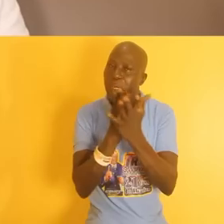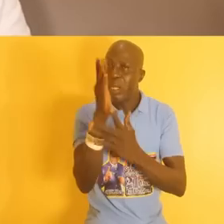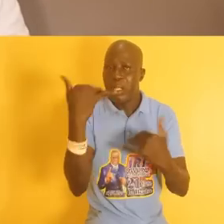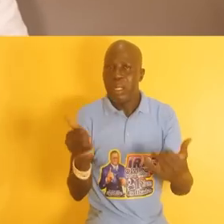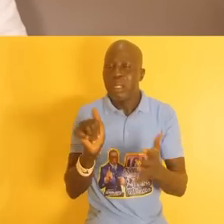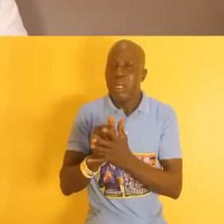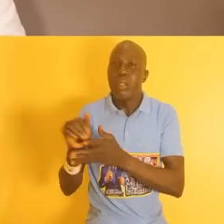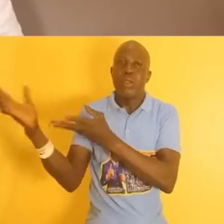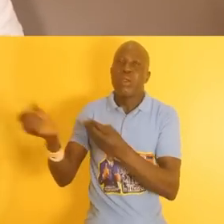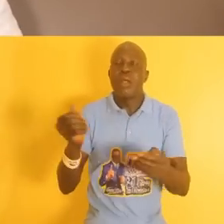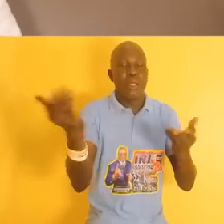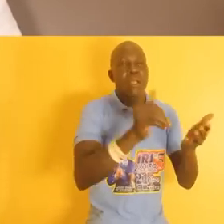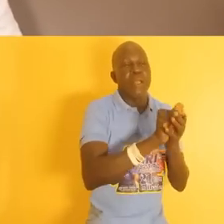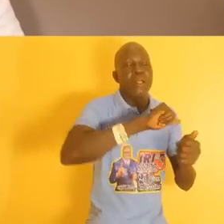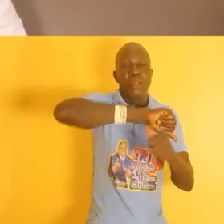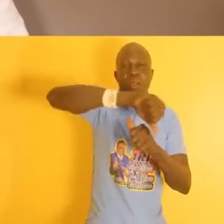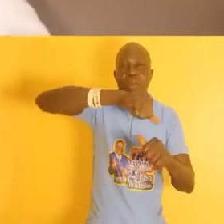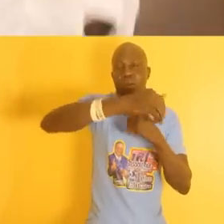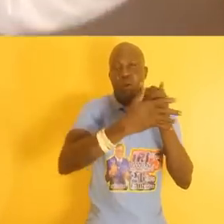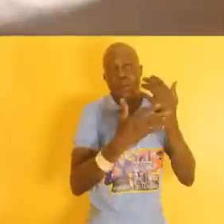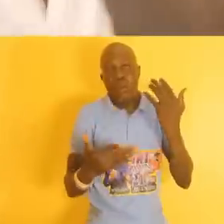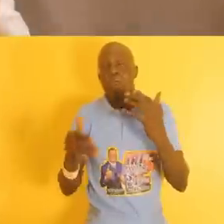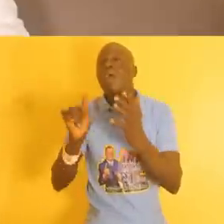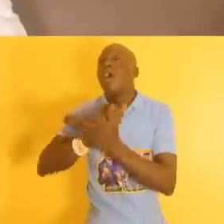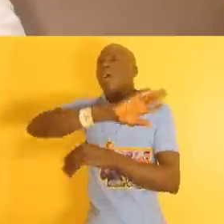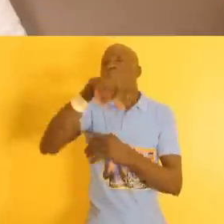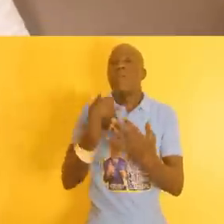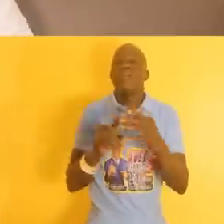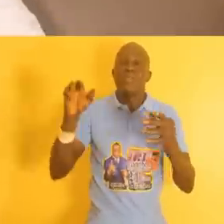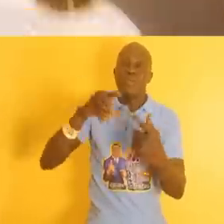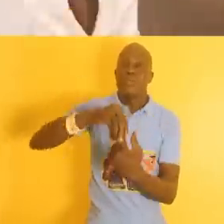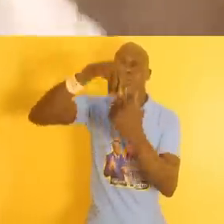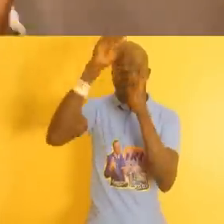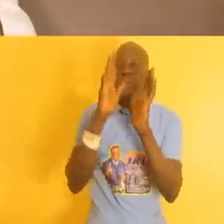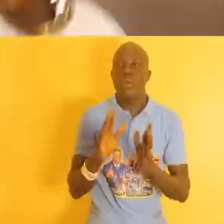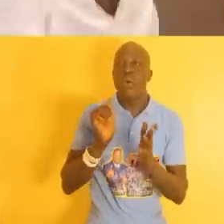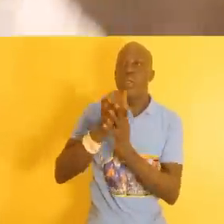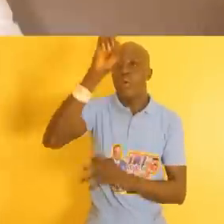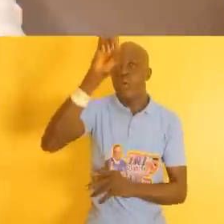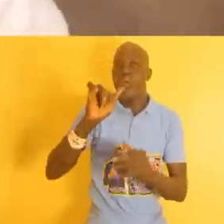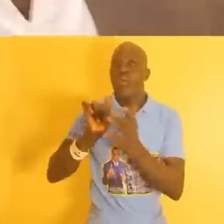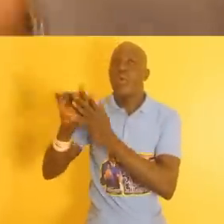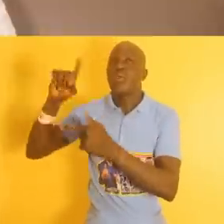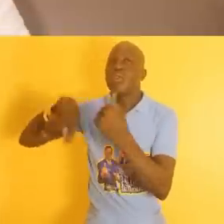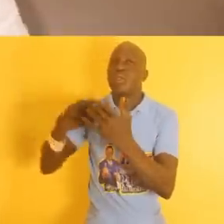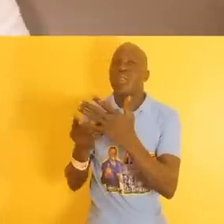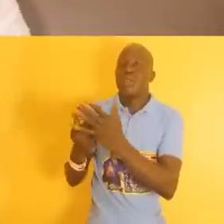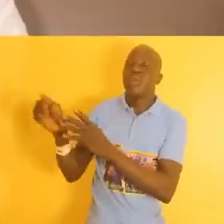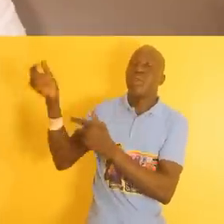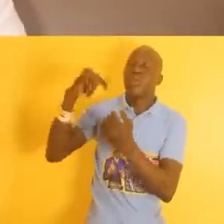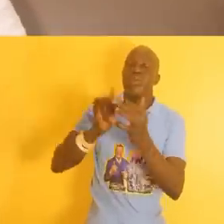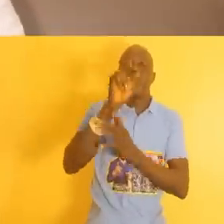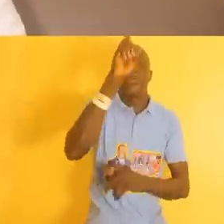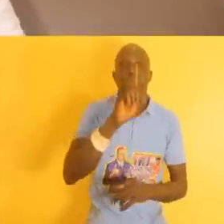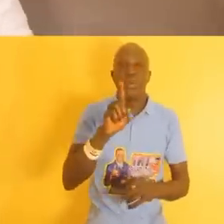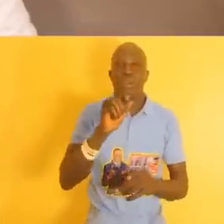now that. O lo gbe ororo re. You should bring us your heart. Akanse ne. It's special one. E kan ni ru awọn bayi ma n waye. All this will come up